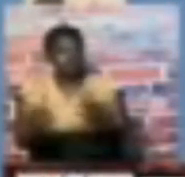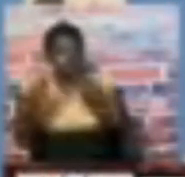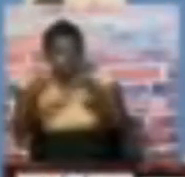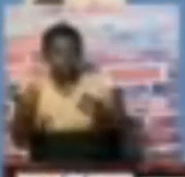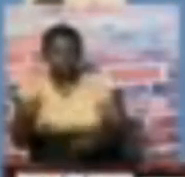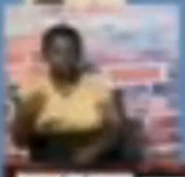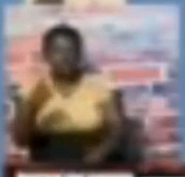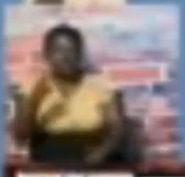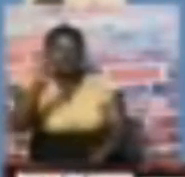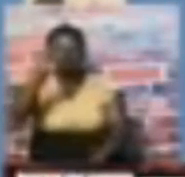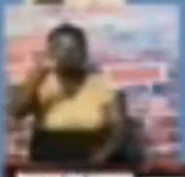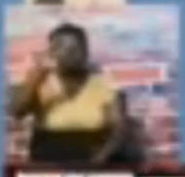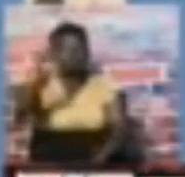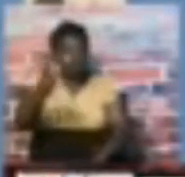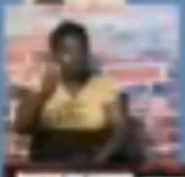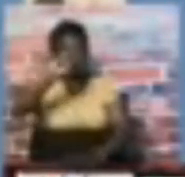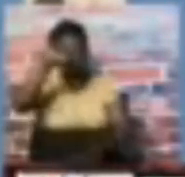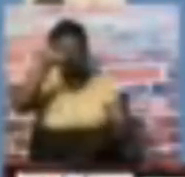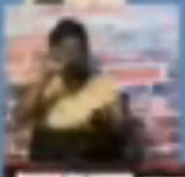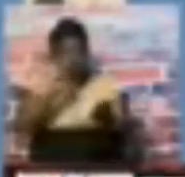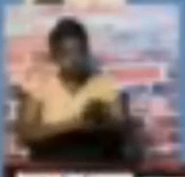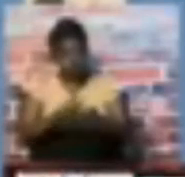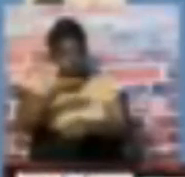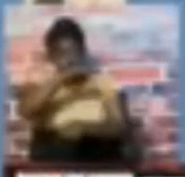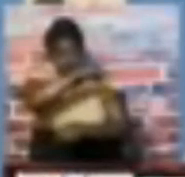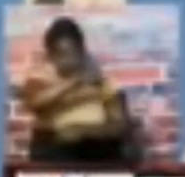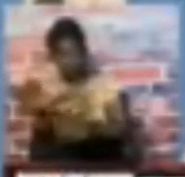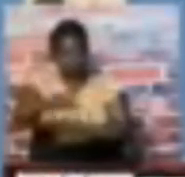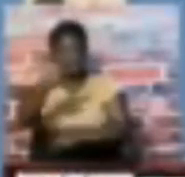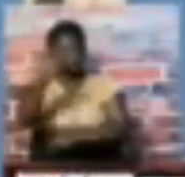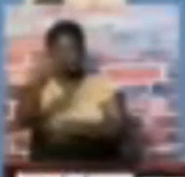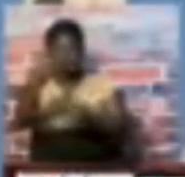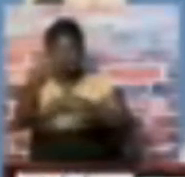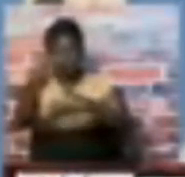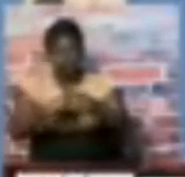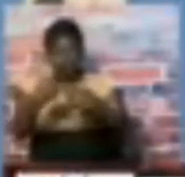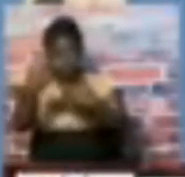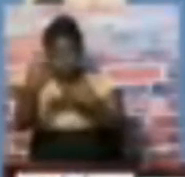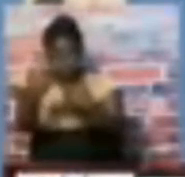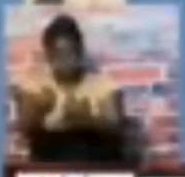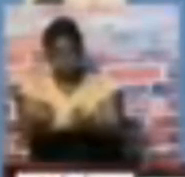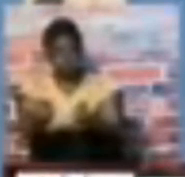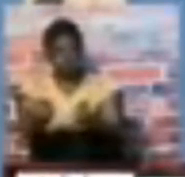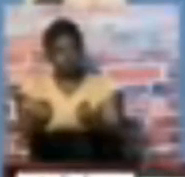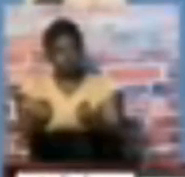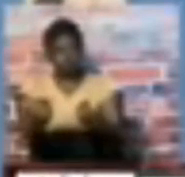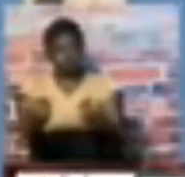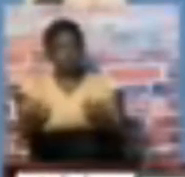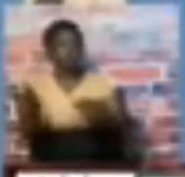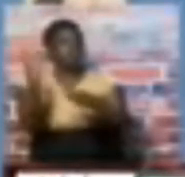now, so that during this time,